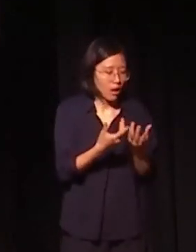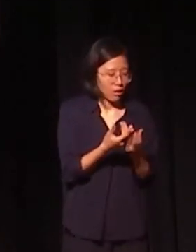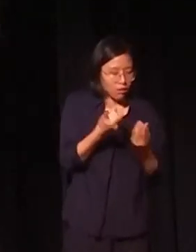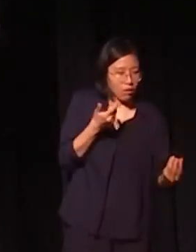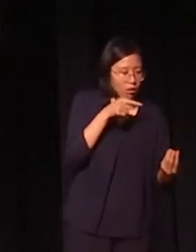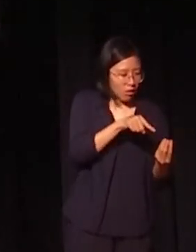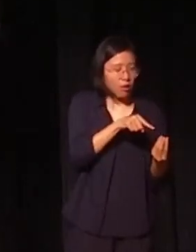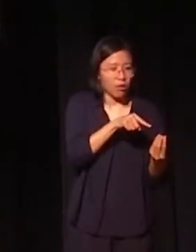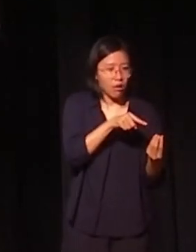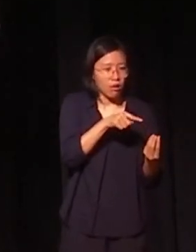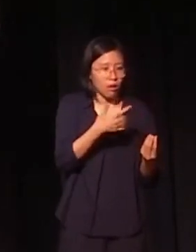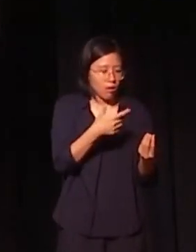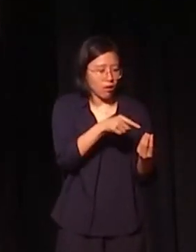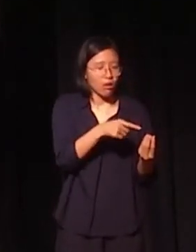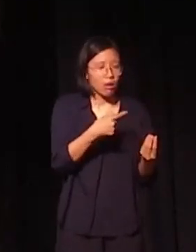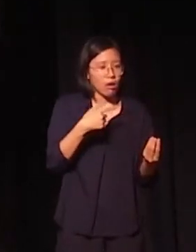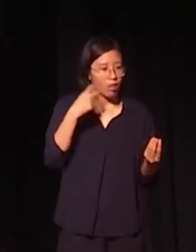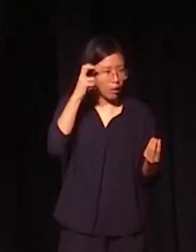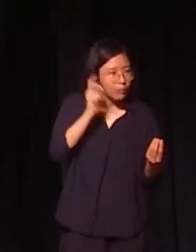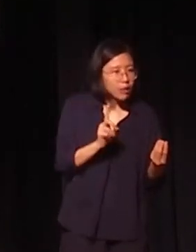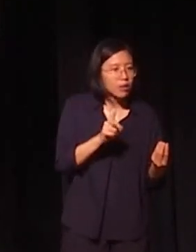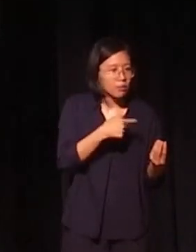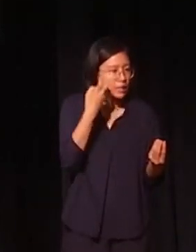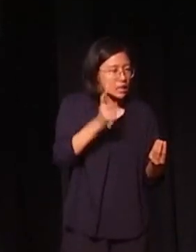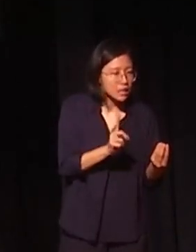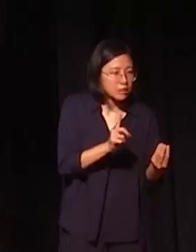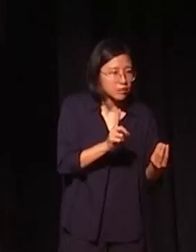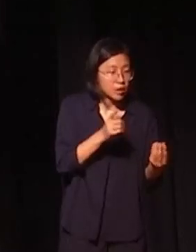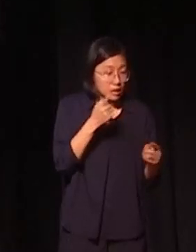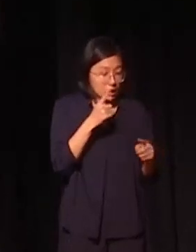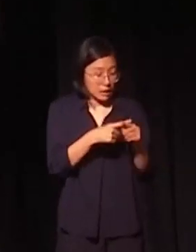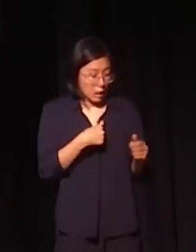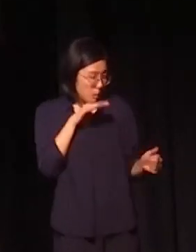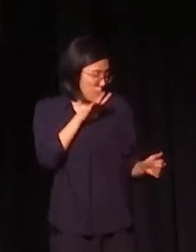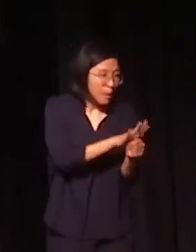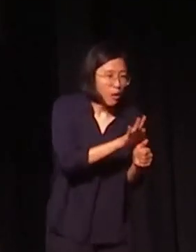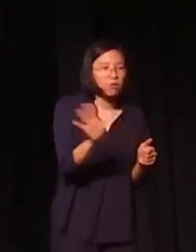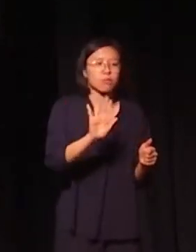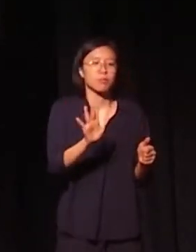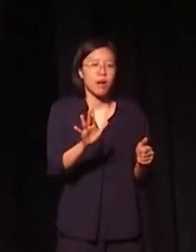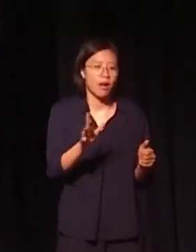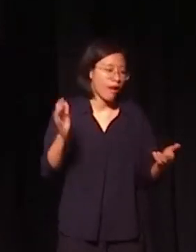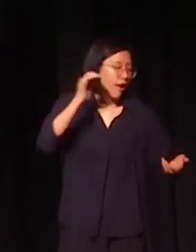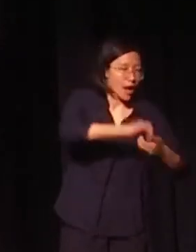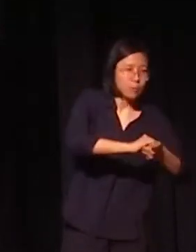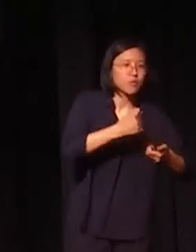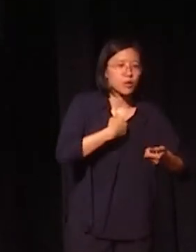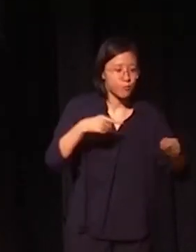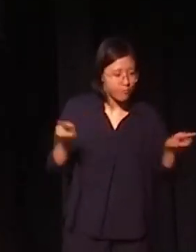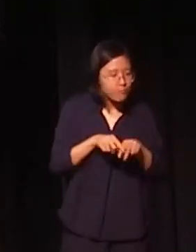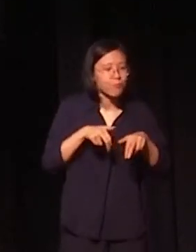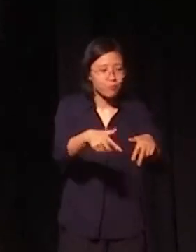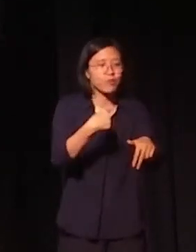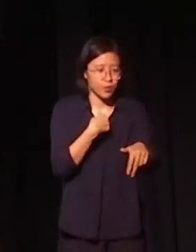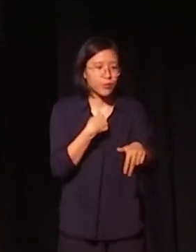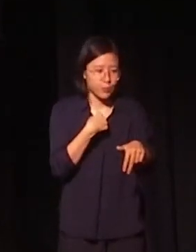communities. So not doing research on communities, but doing research for and with communities. And so this is a principle